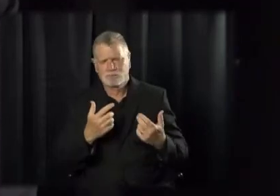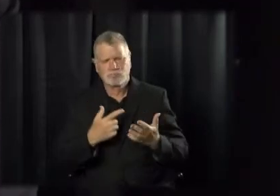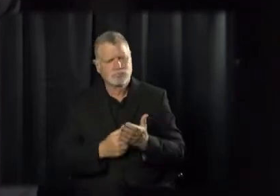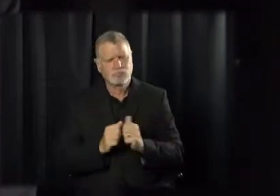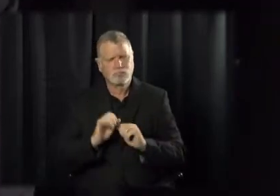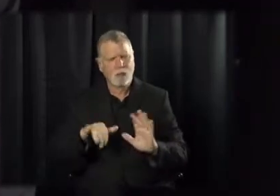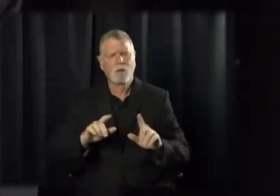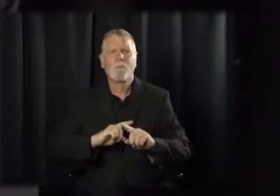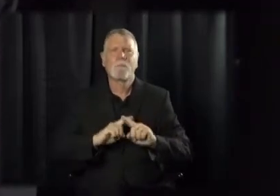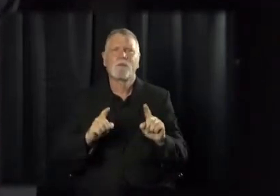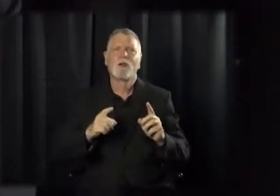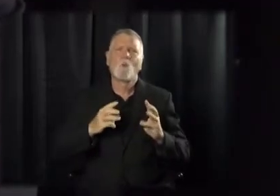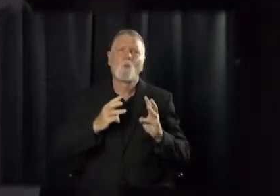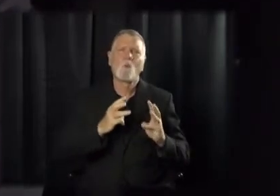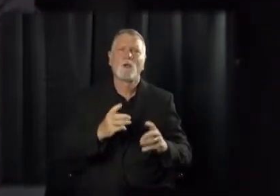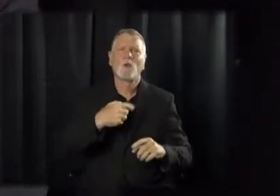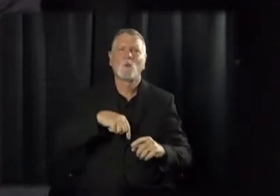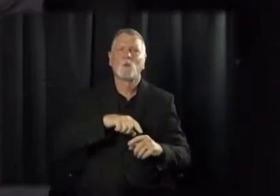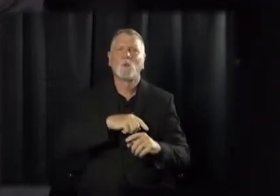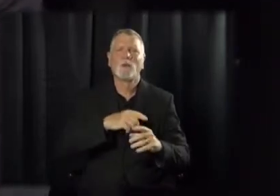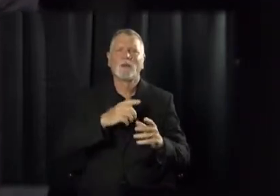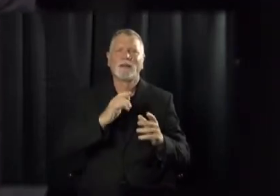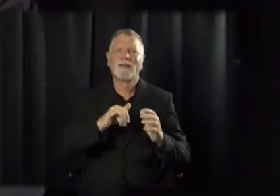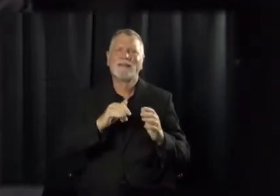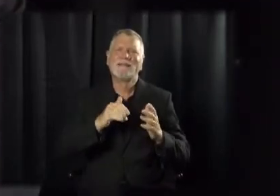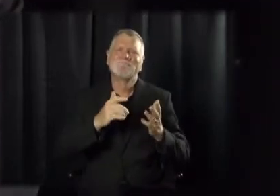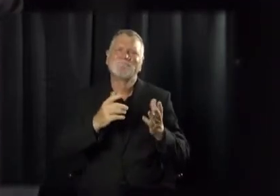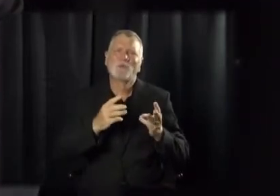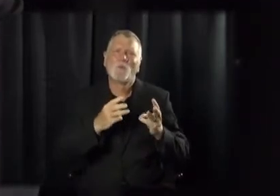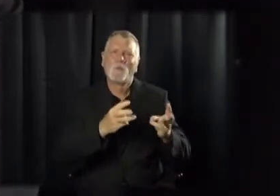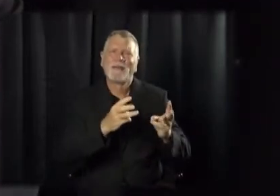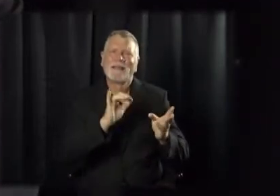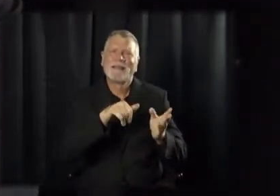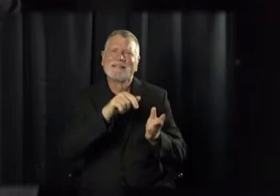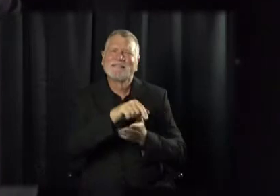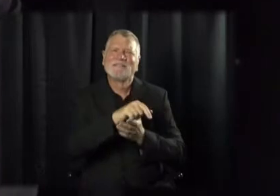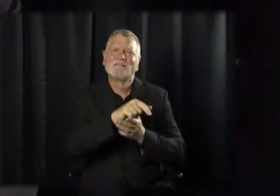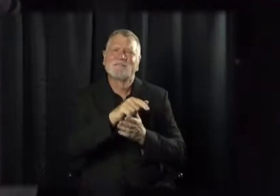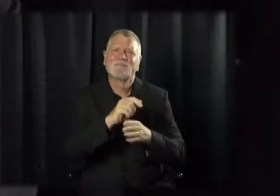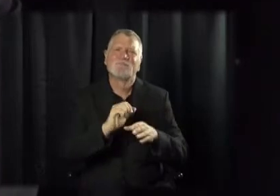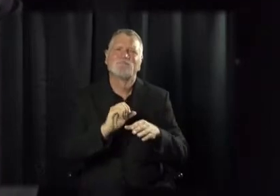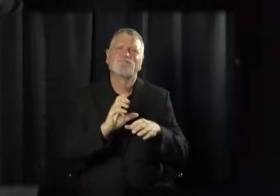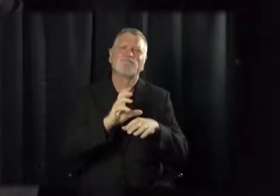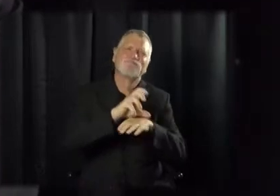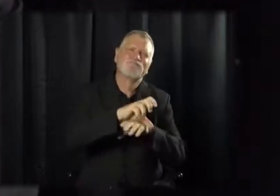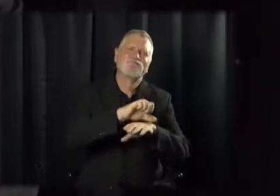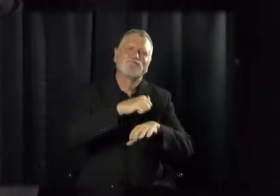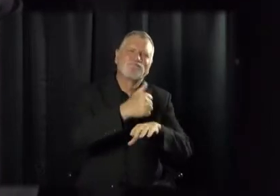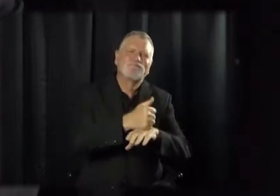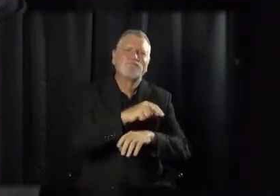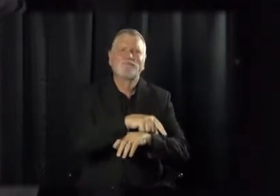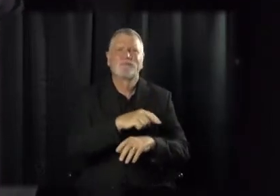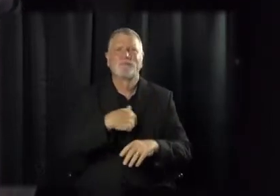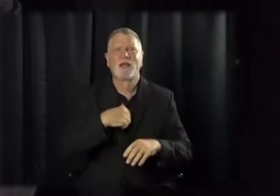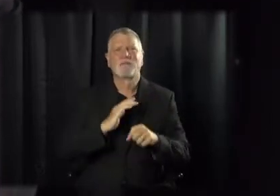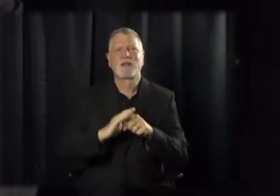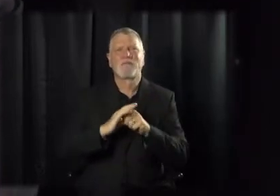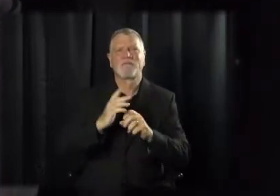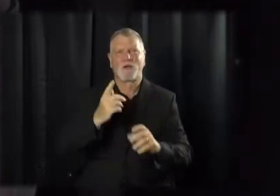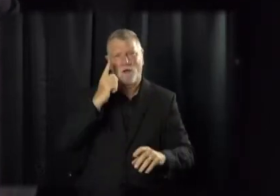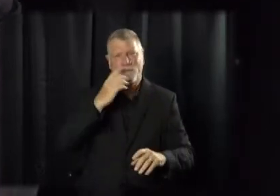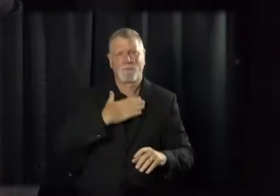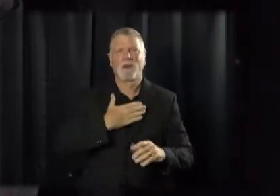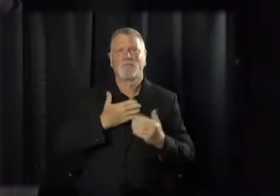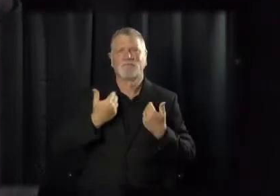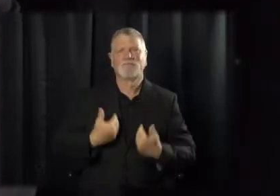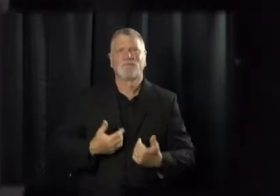with them. It's just the way in which they're being imposed. So that's enough on my